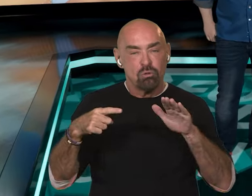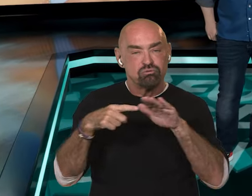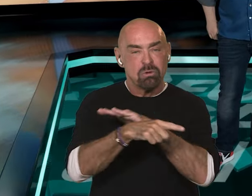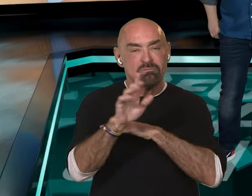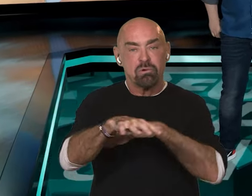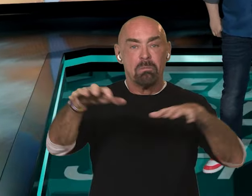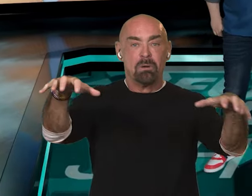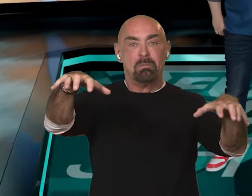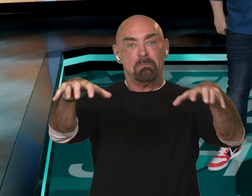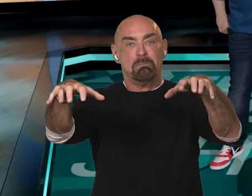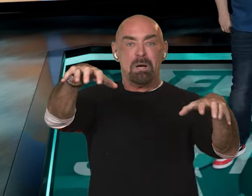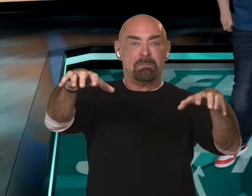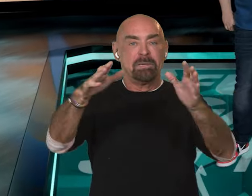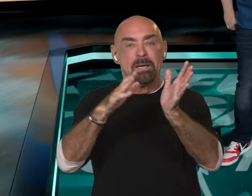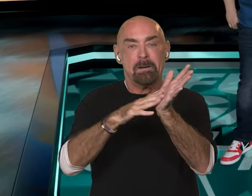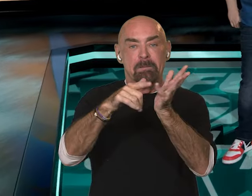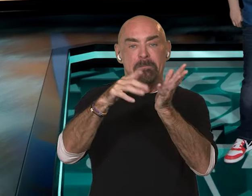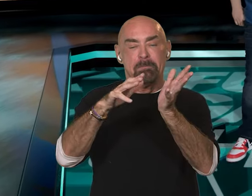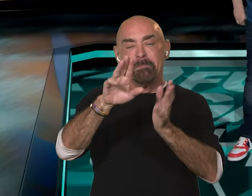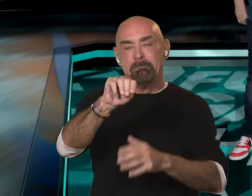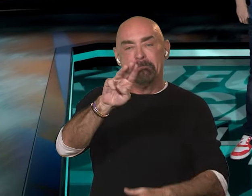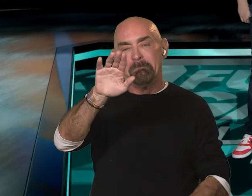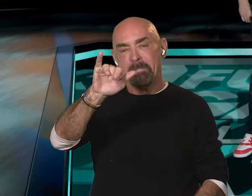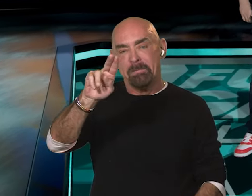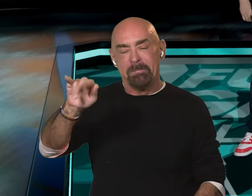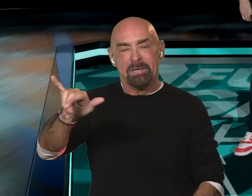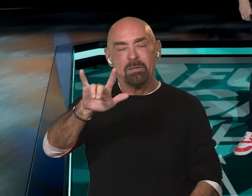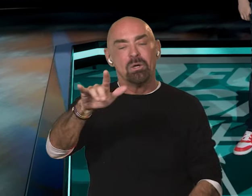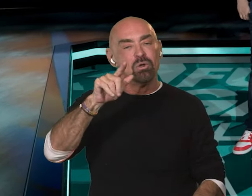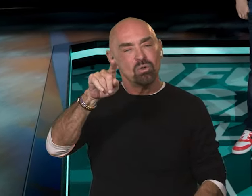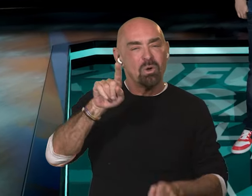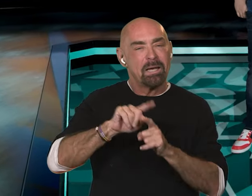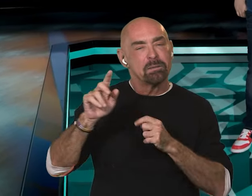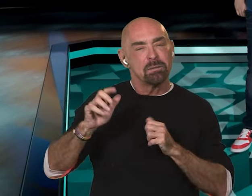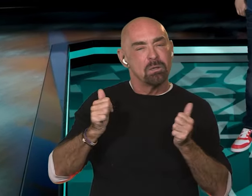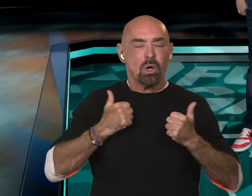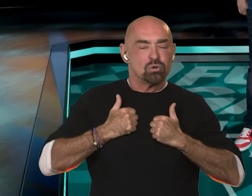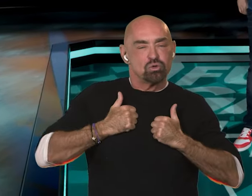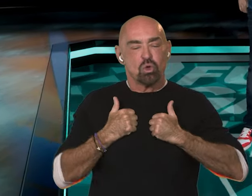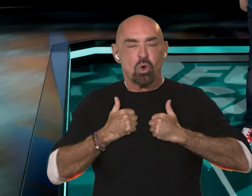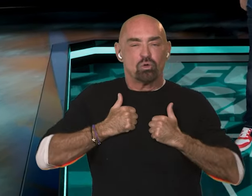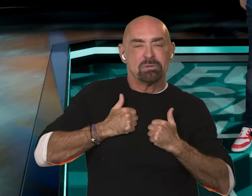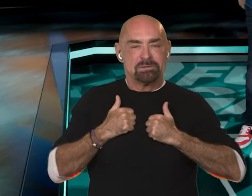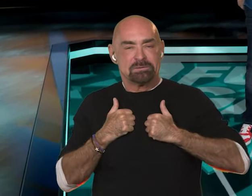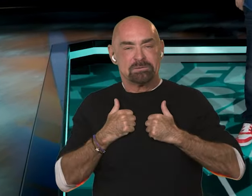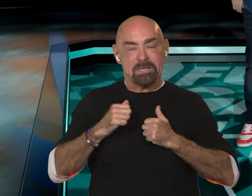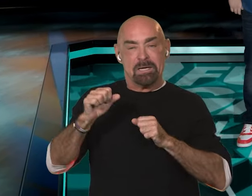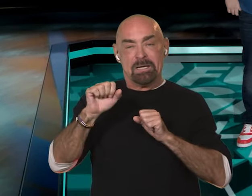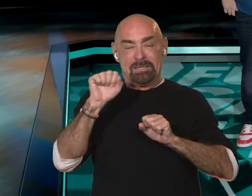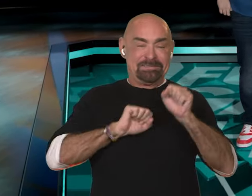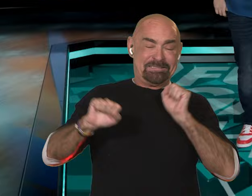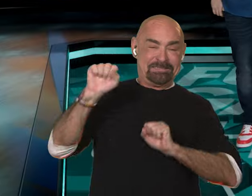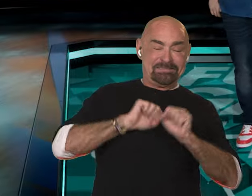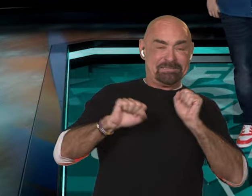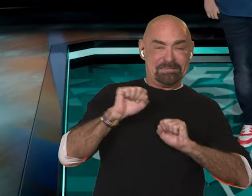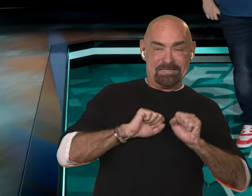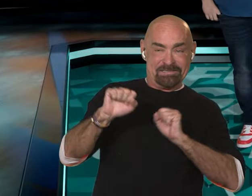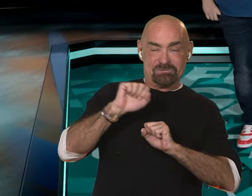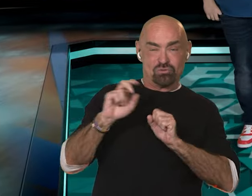at Run From Mummies, a cooperative dungeon crawler where you play a group of plucky tourists dodging traps